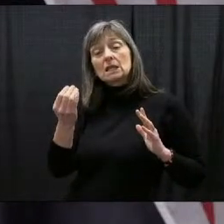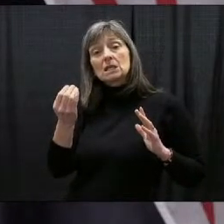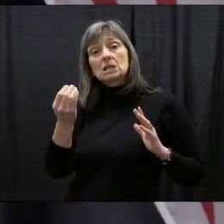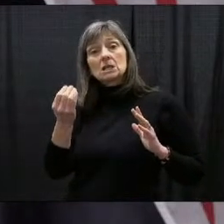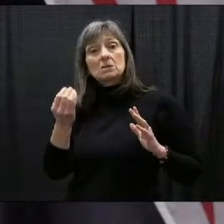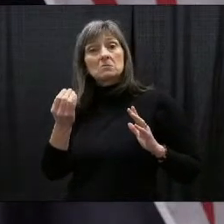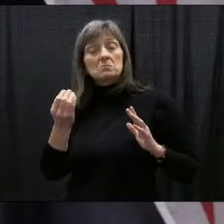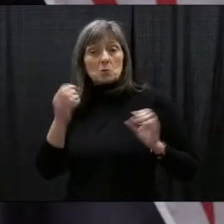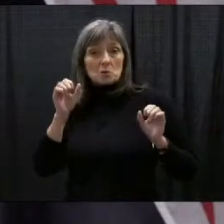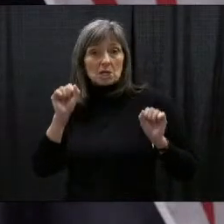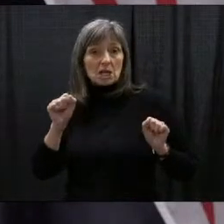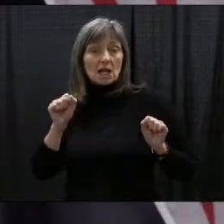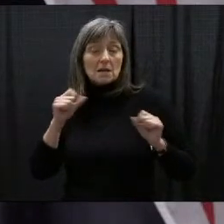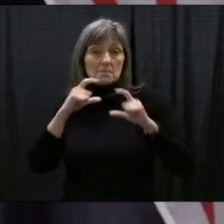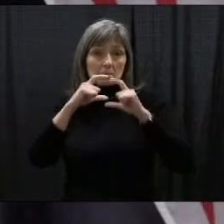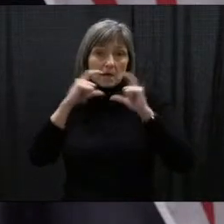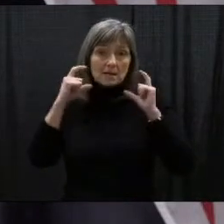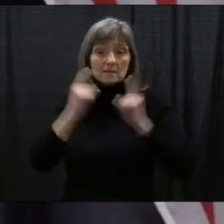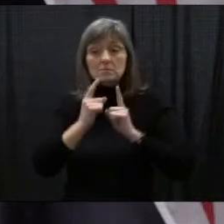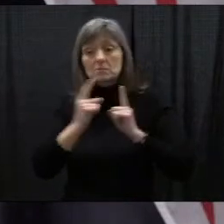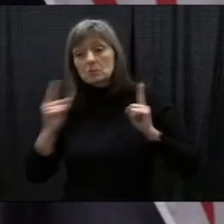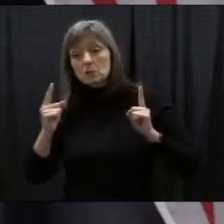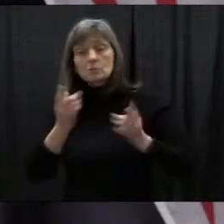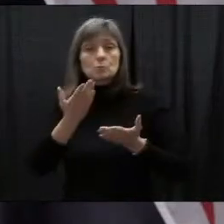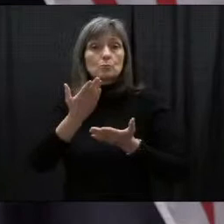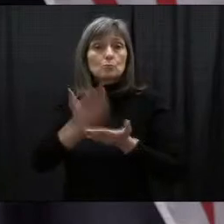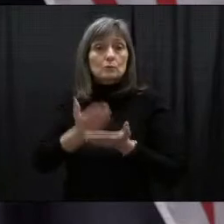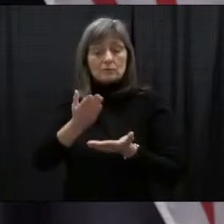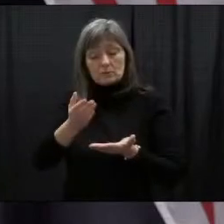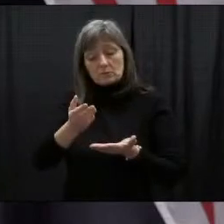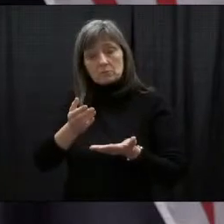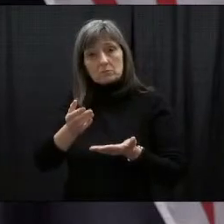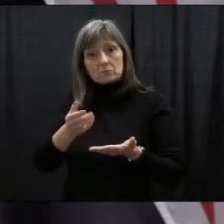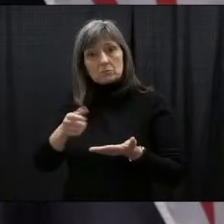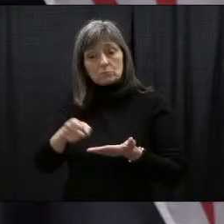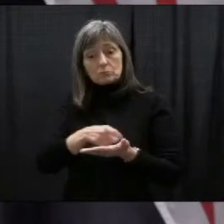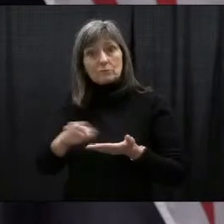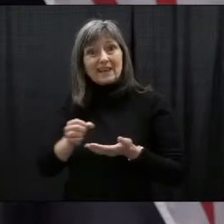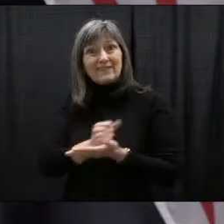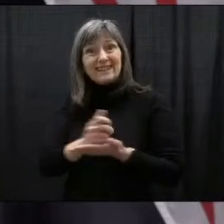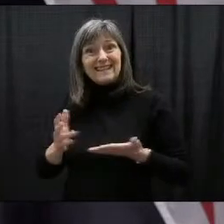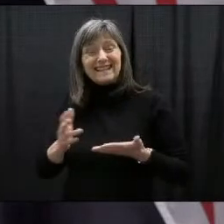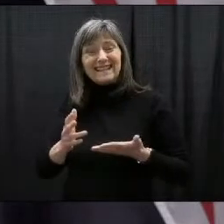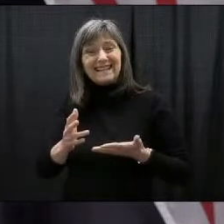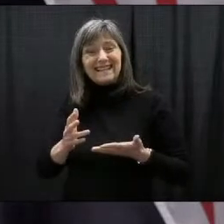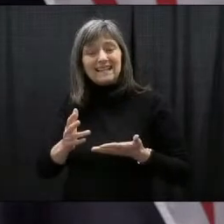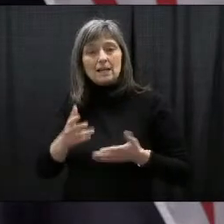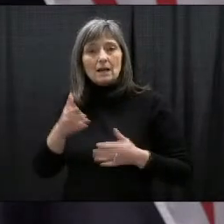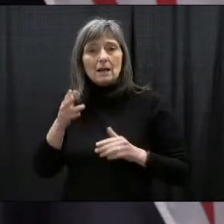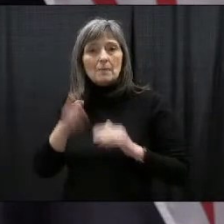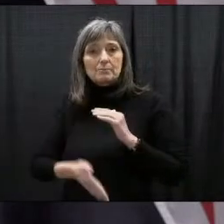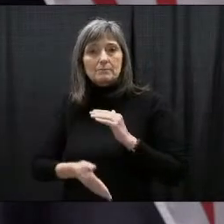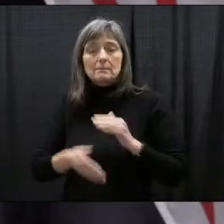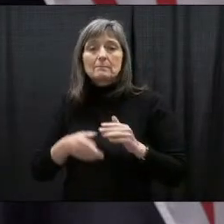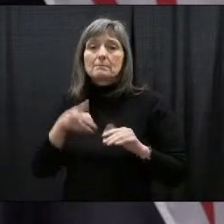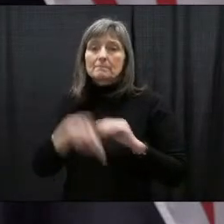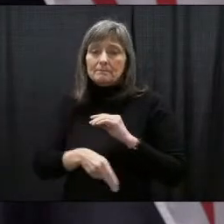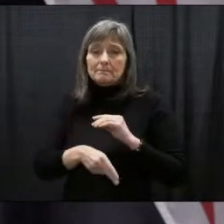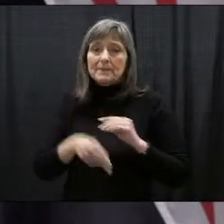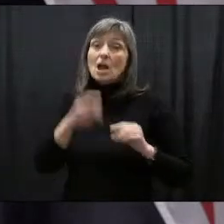limitations, distancing, masking, and proof of vaccination requirements will be removed. Masking